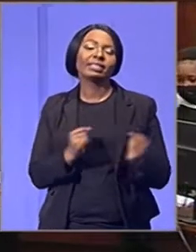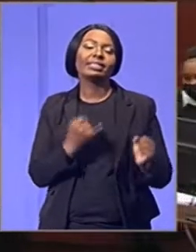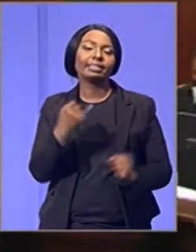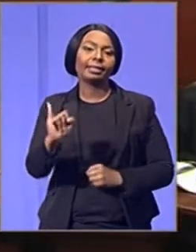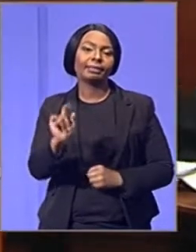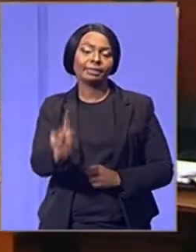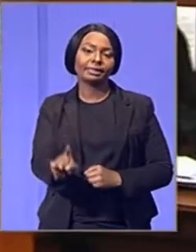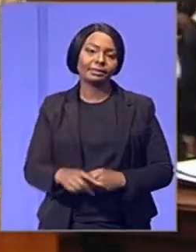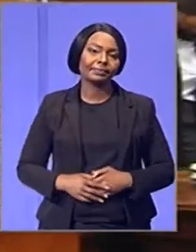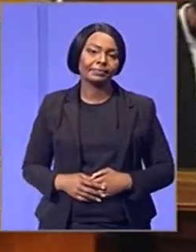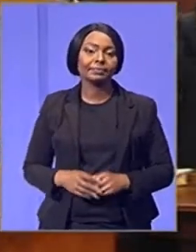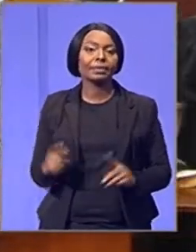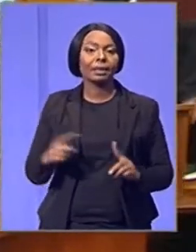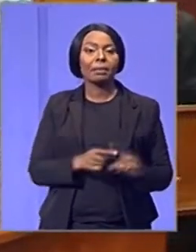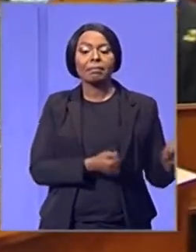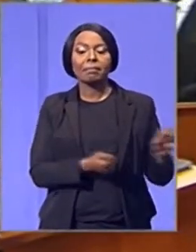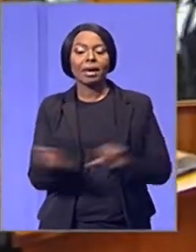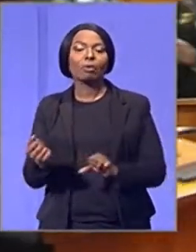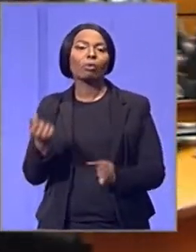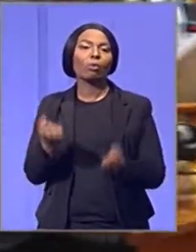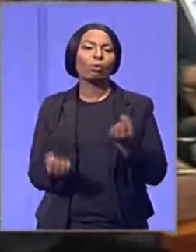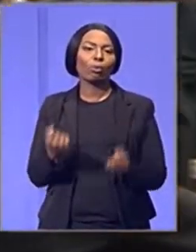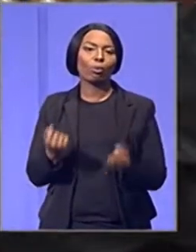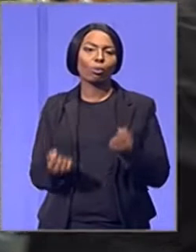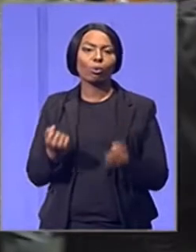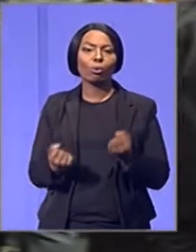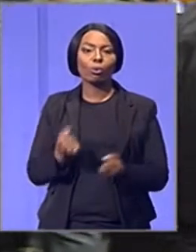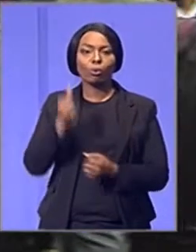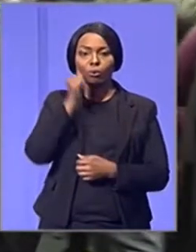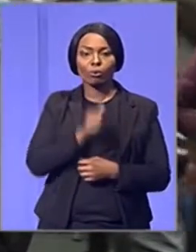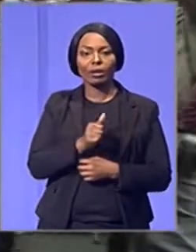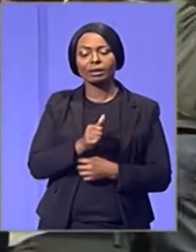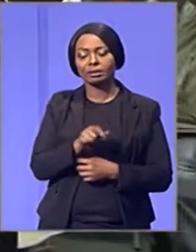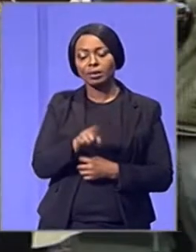o solofetse go boela kwa Kgotlatshekelo mo tsheganong a le malatsi a le